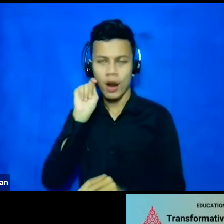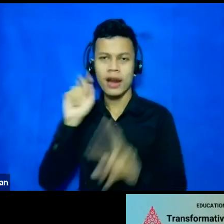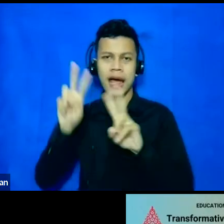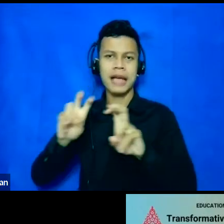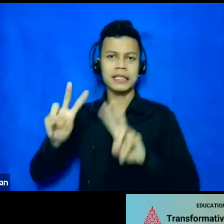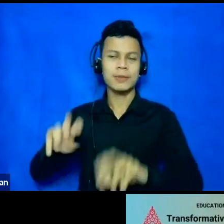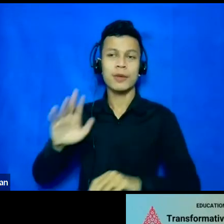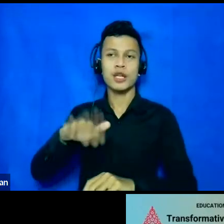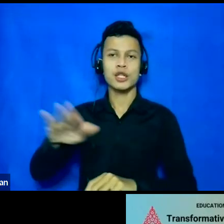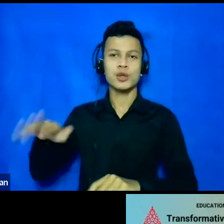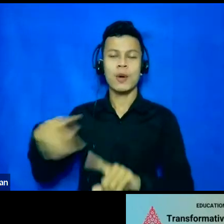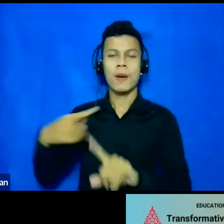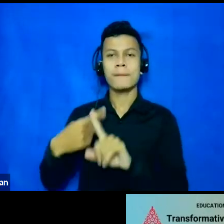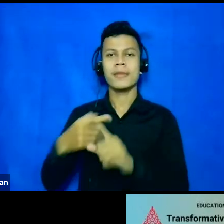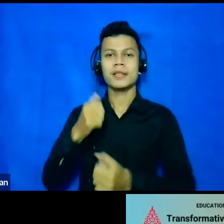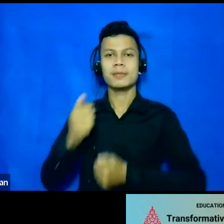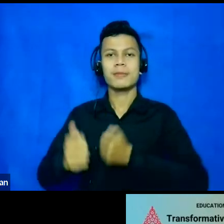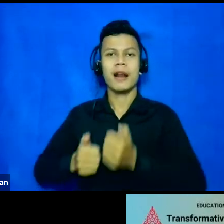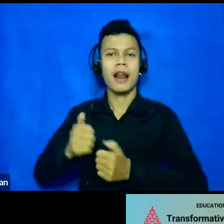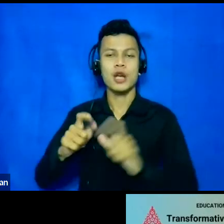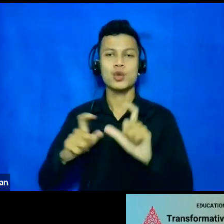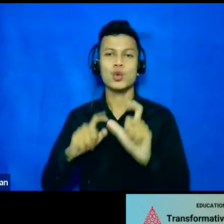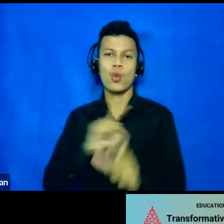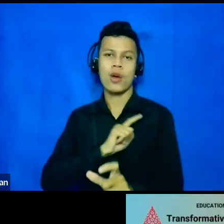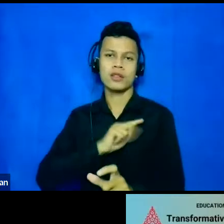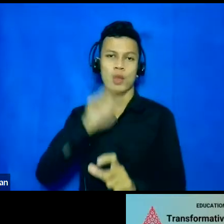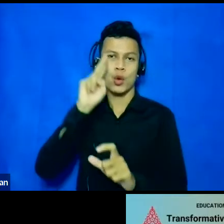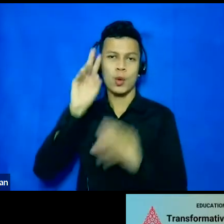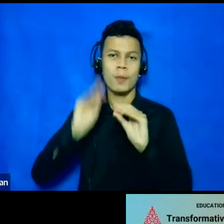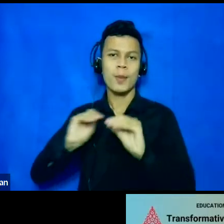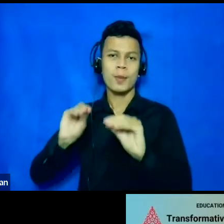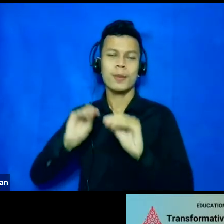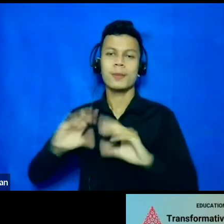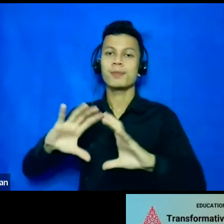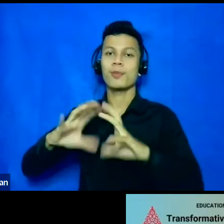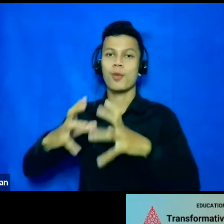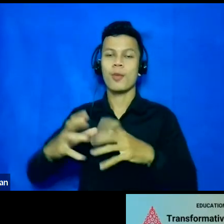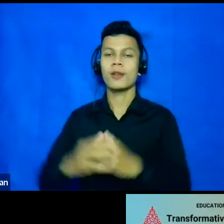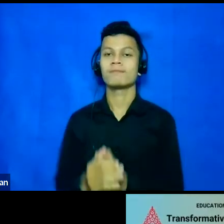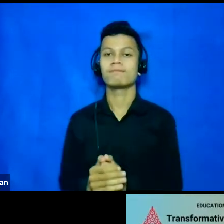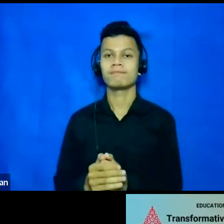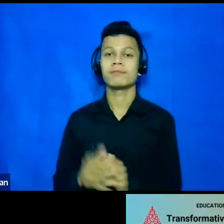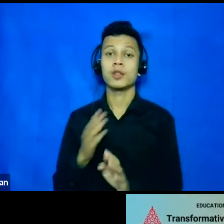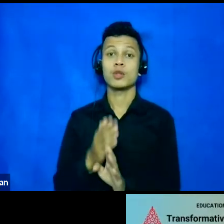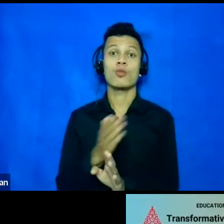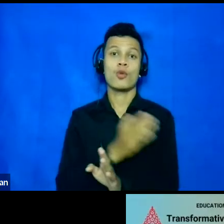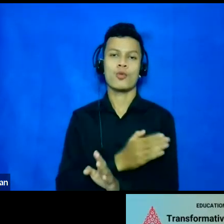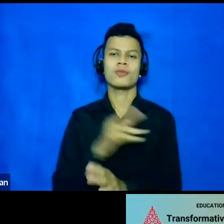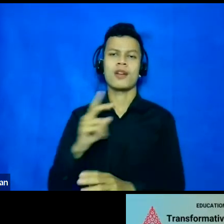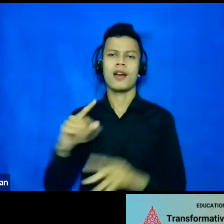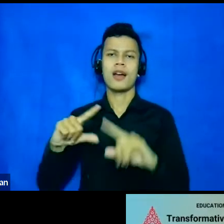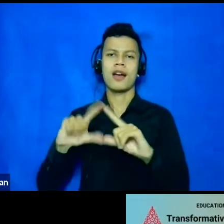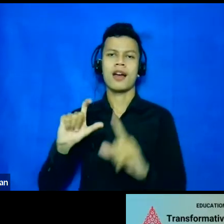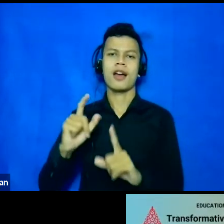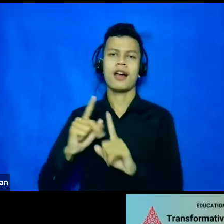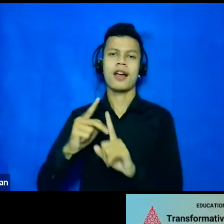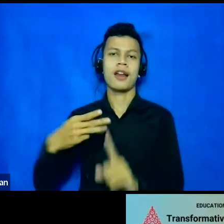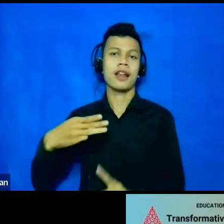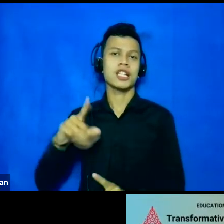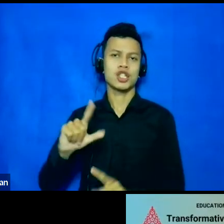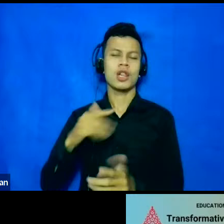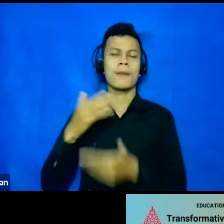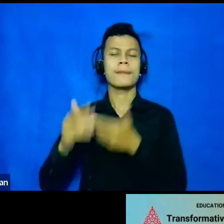education globally. Rachel also previously managed a women's undergraduate scholarship program at the